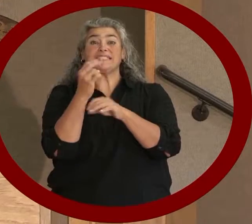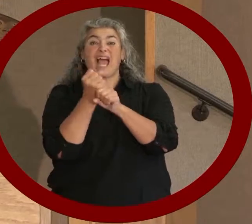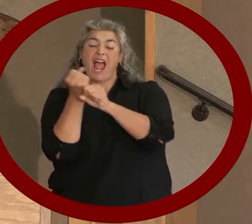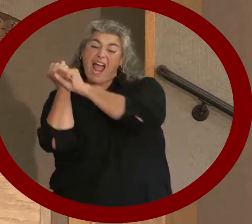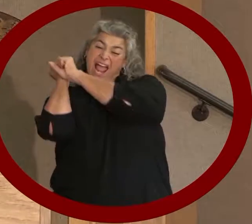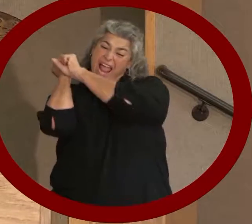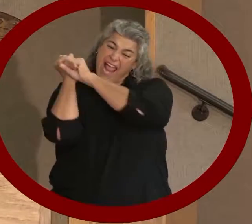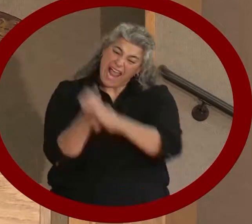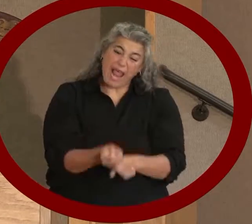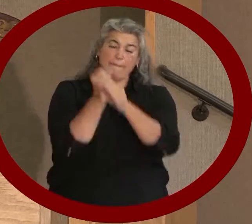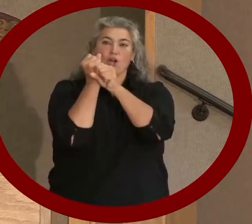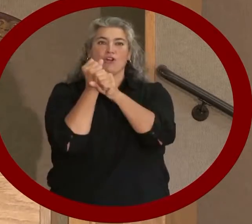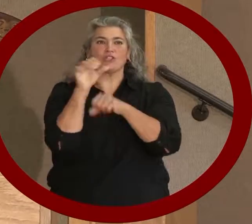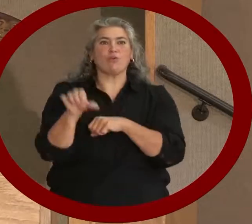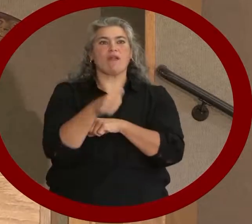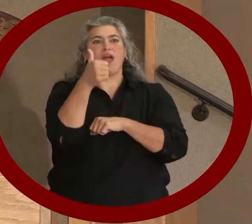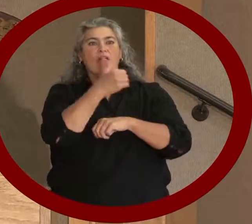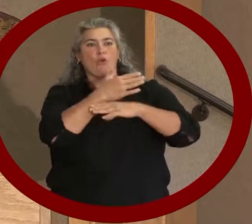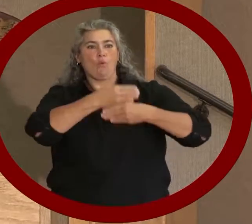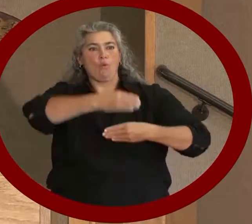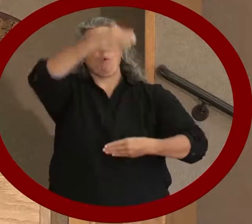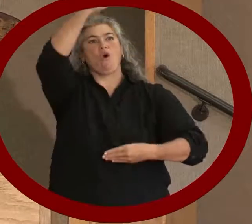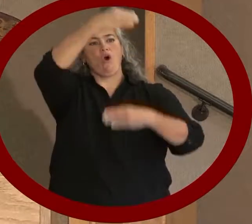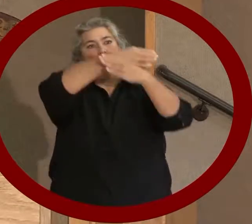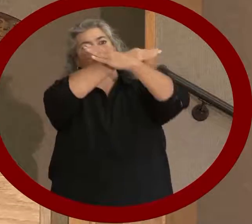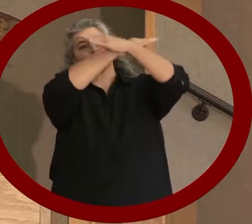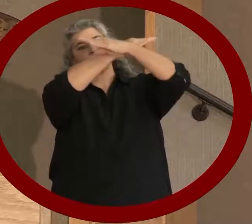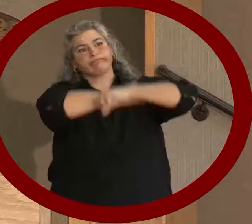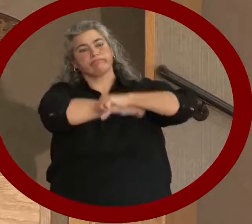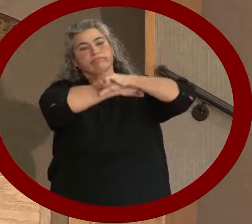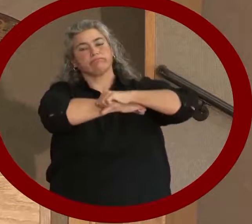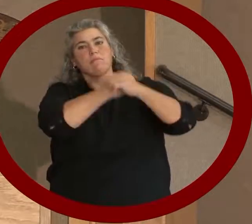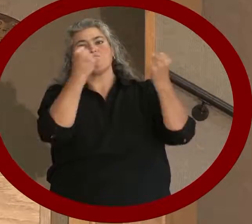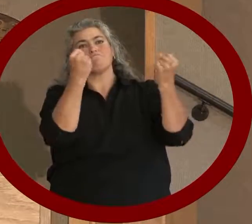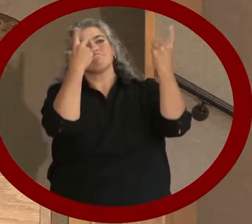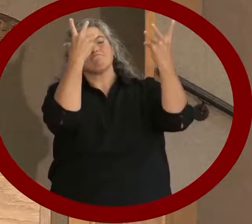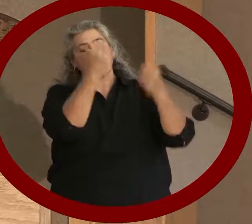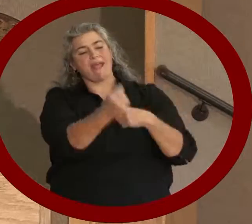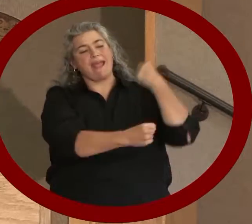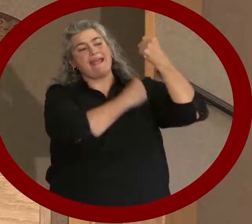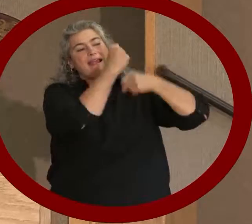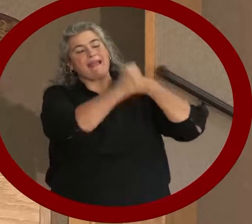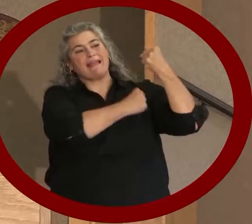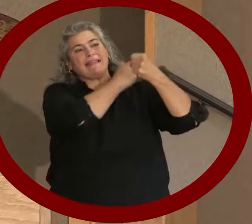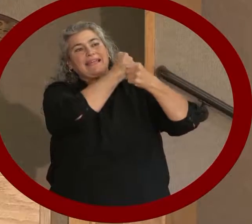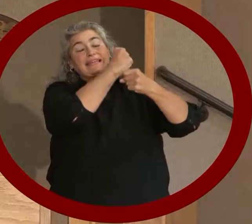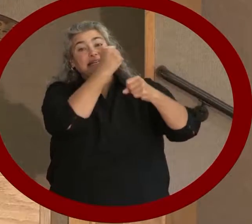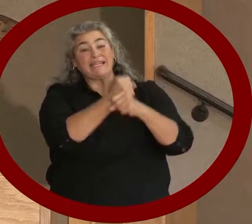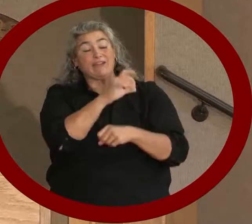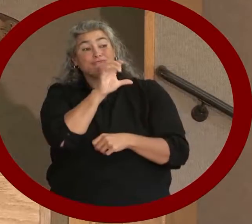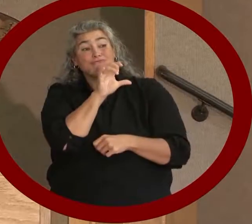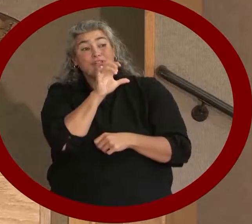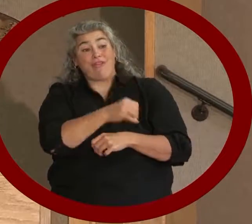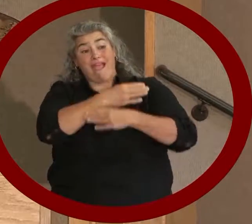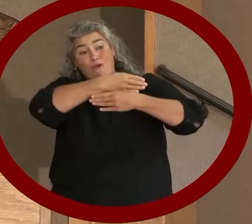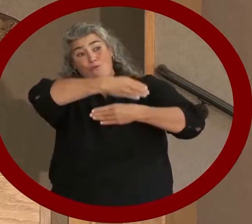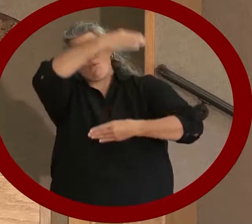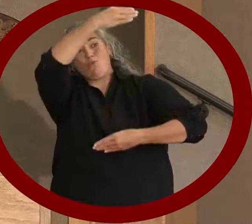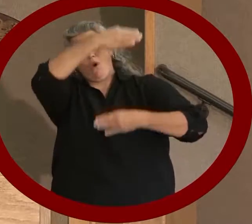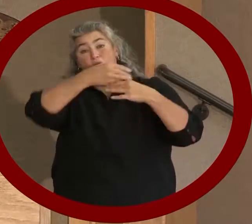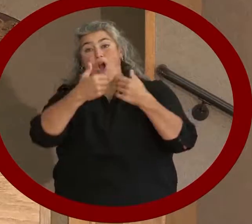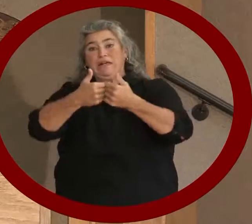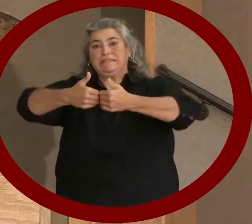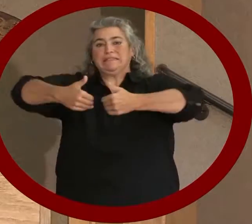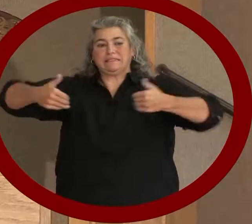which for too many generations separated Americans with disabilities from the freedom they could